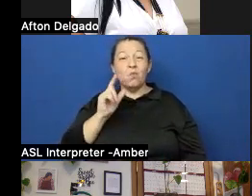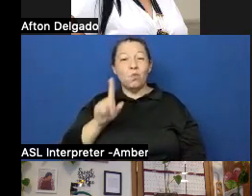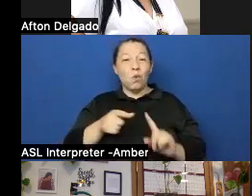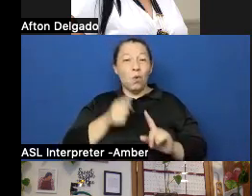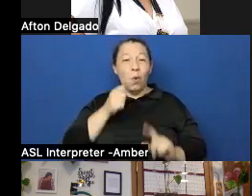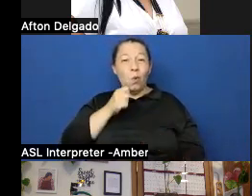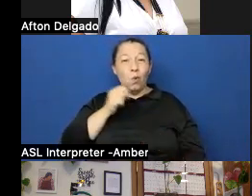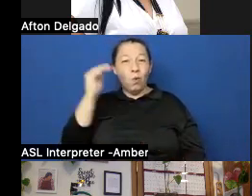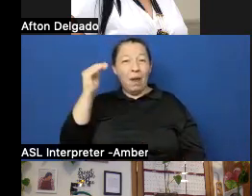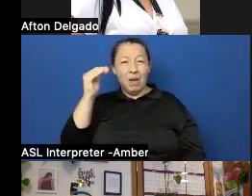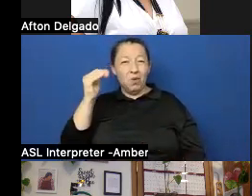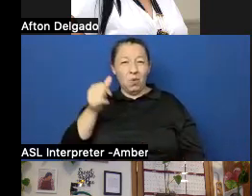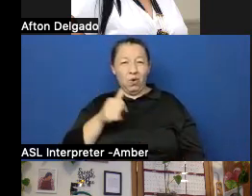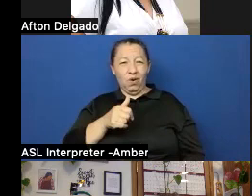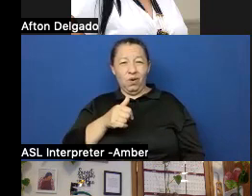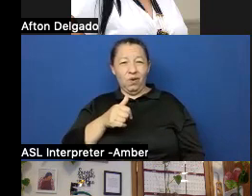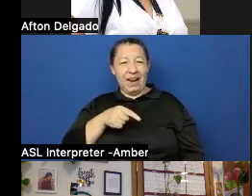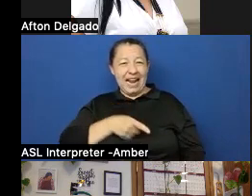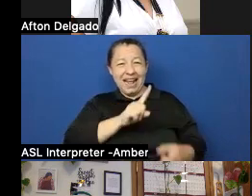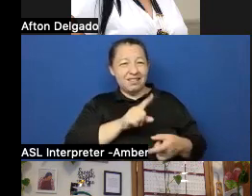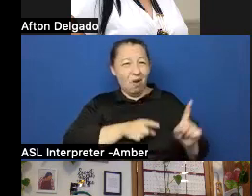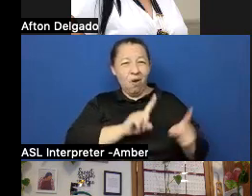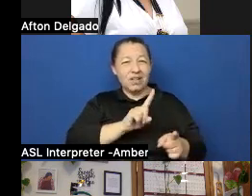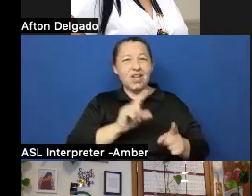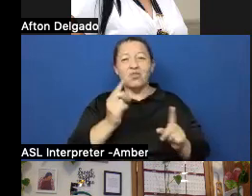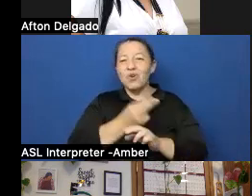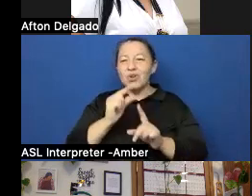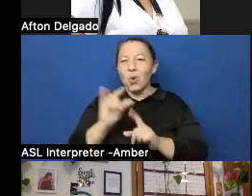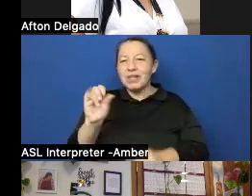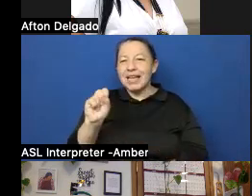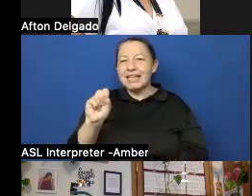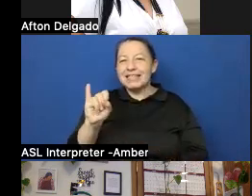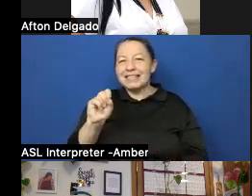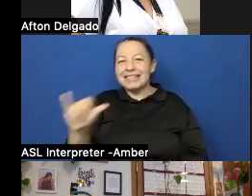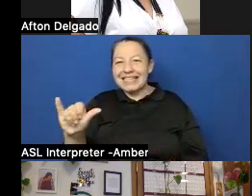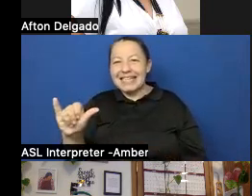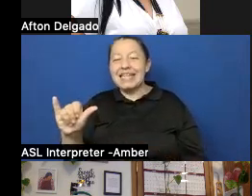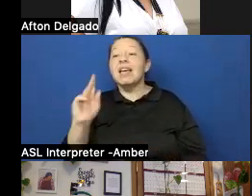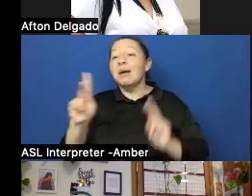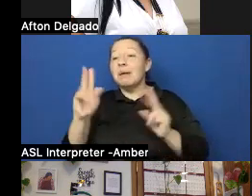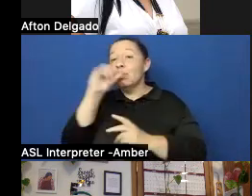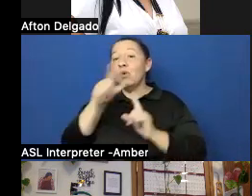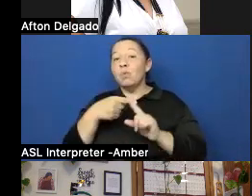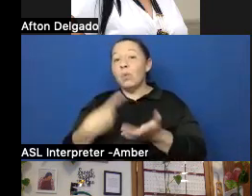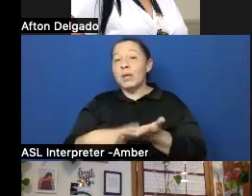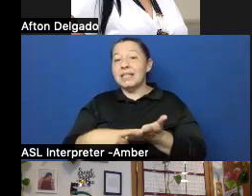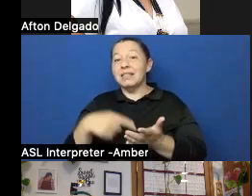sissy. So a lot of people would assume that when we talk about genders, that